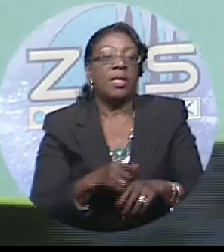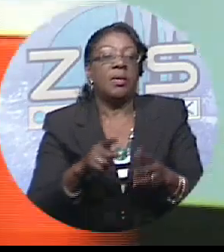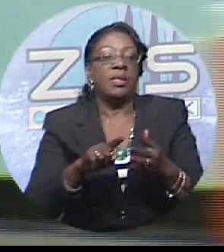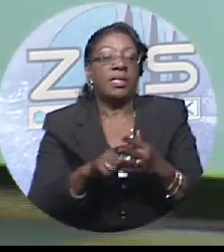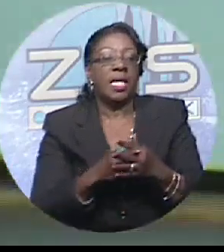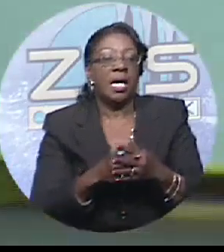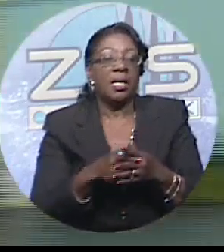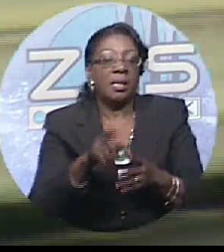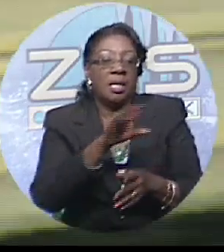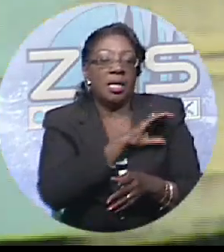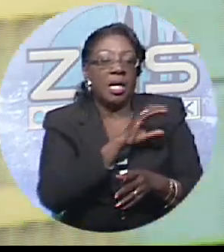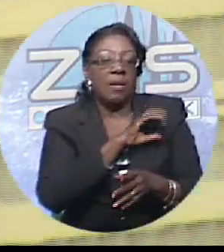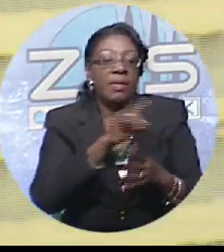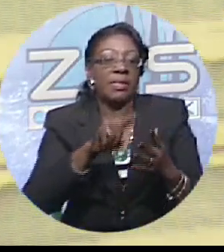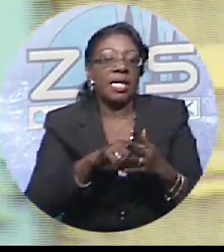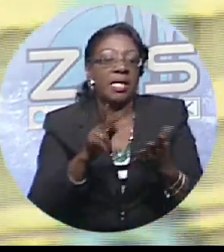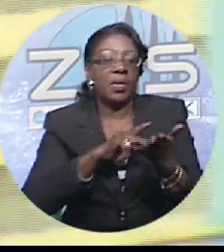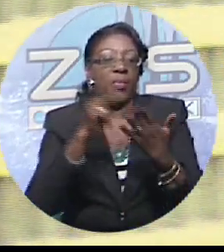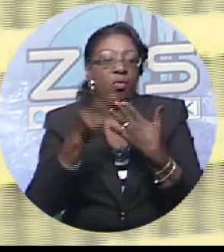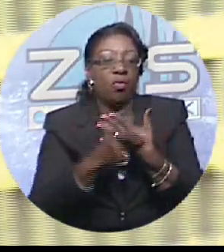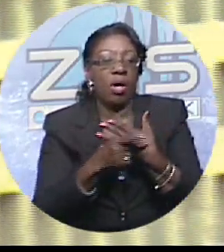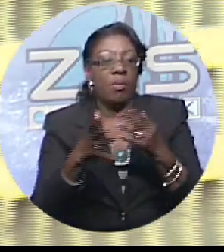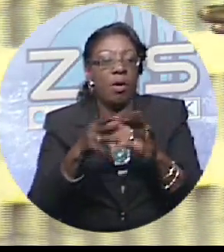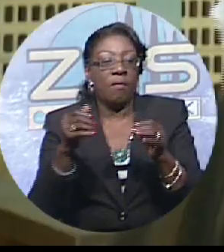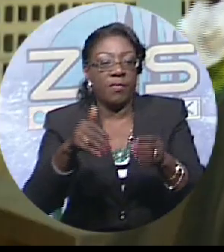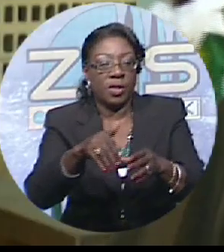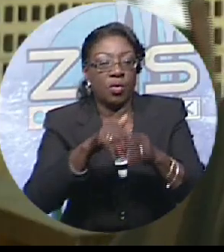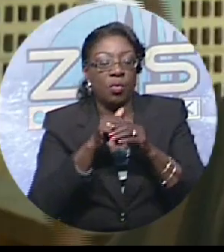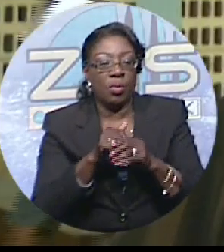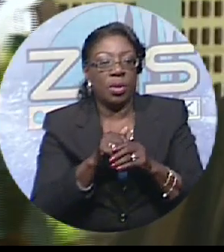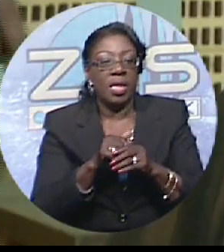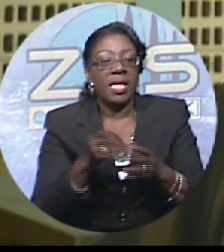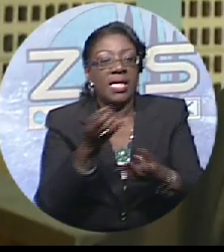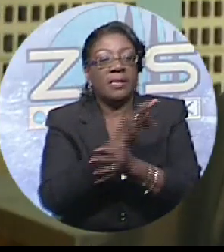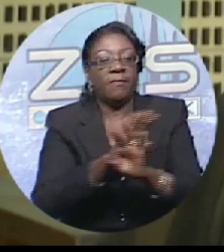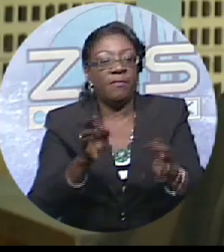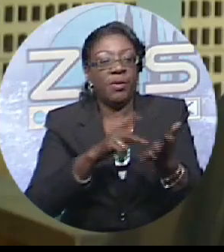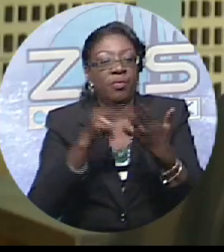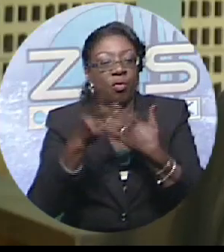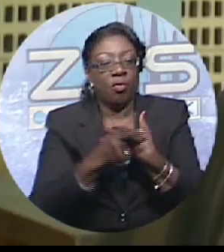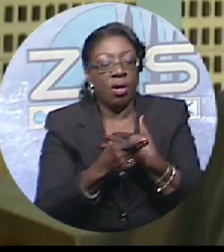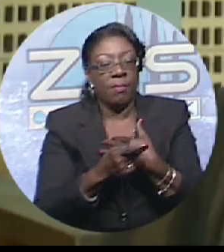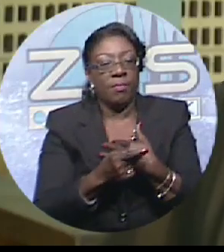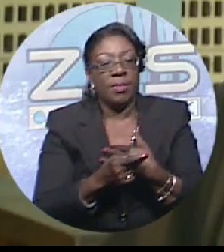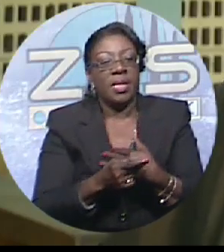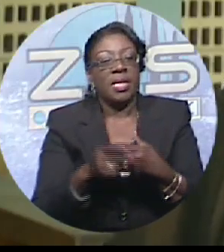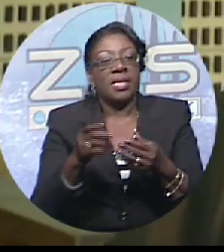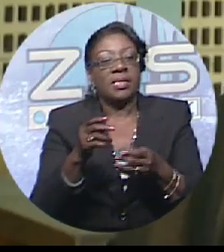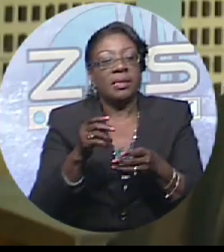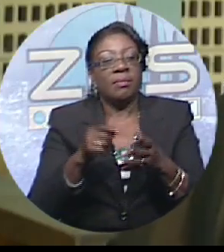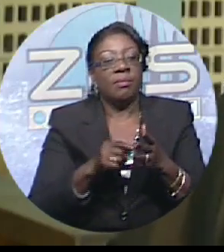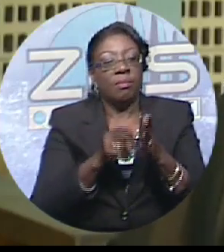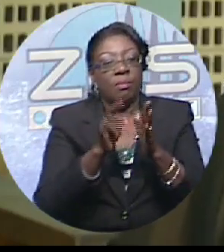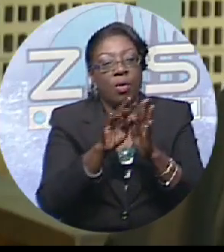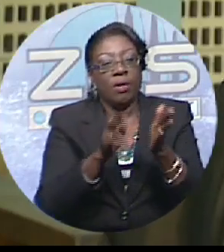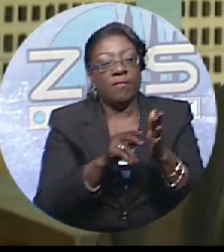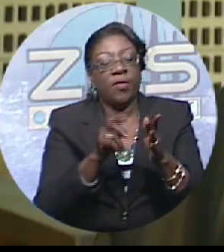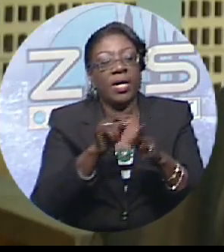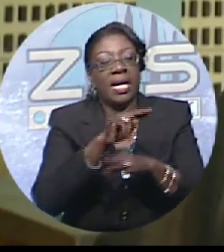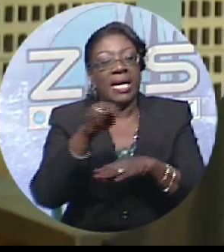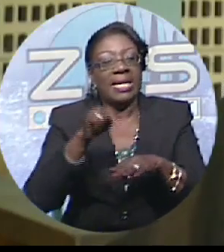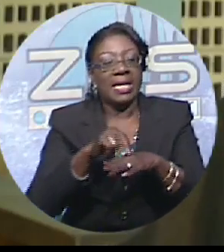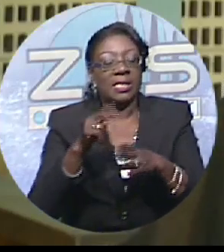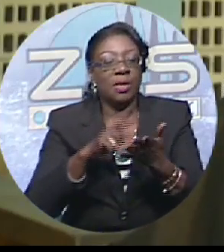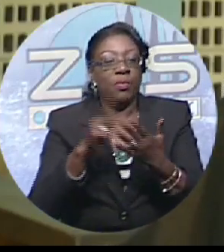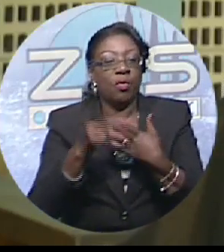implementing, Cunningham has started a program of his own. It's a free program. It's a model for a national program in the country. I